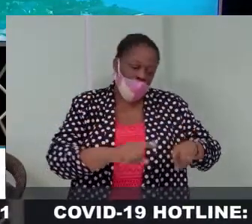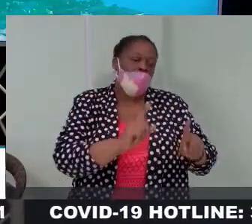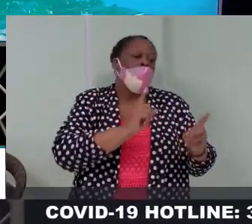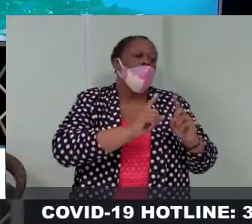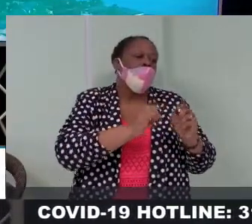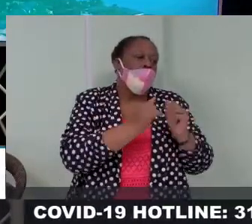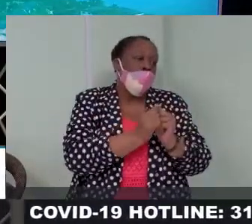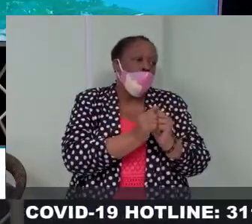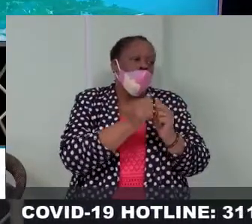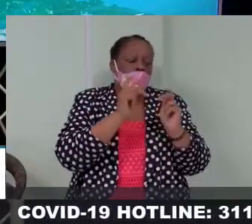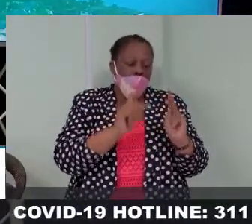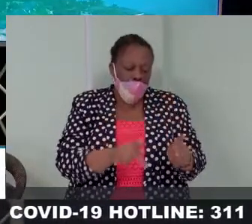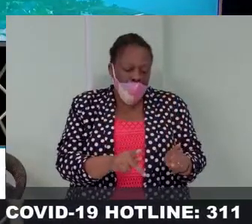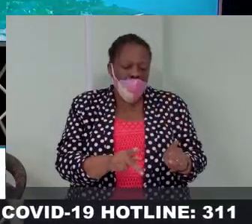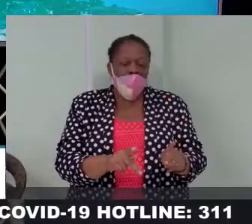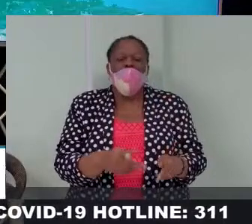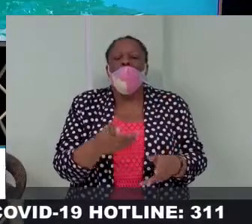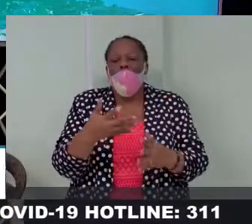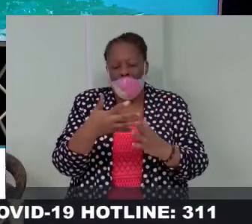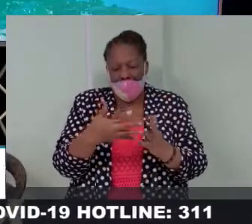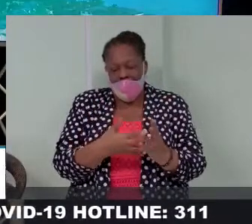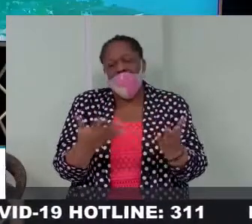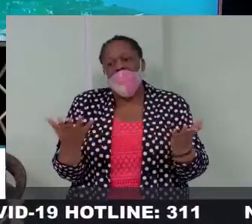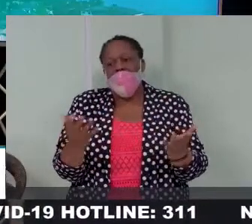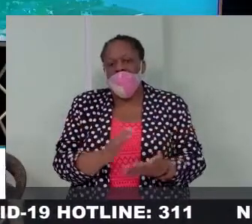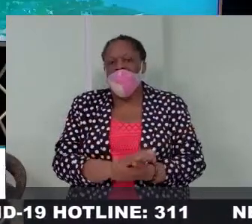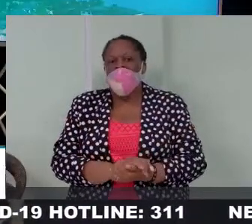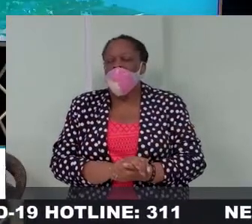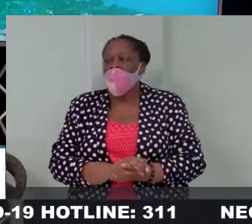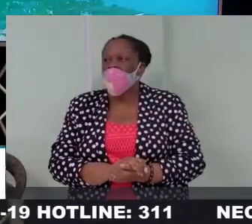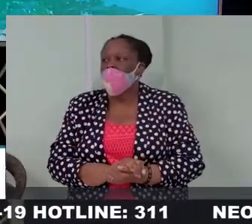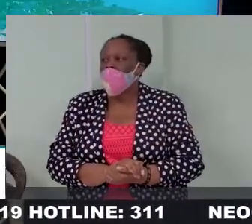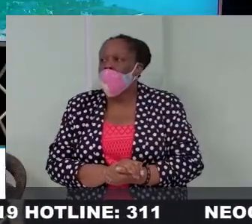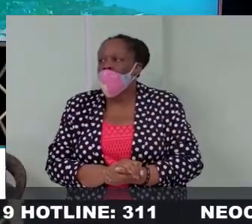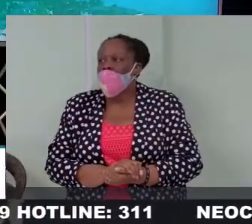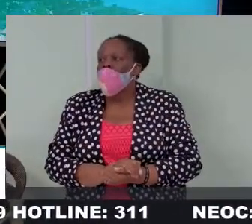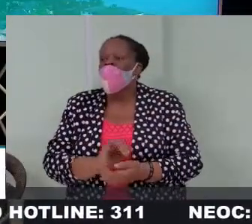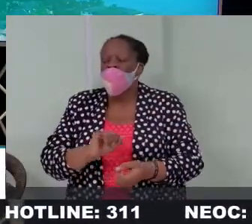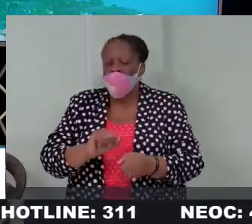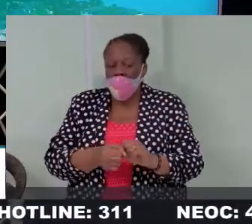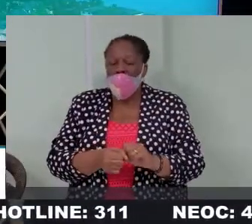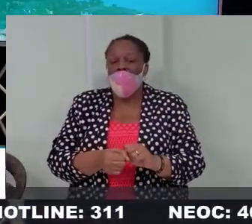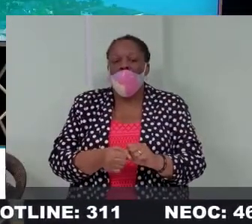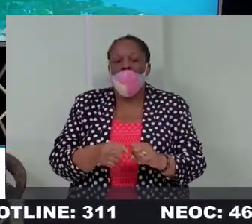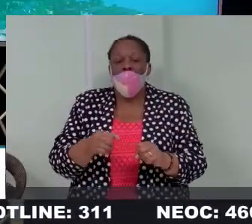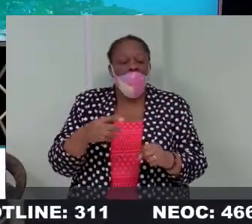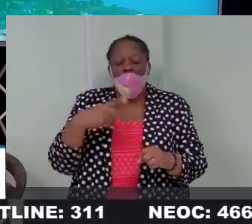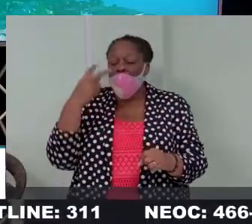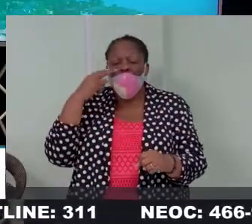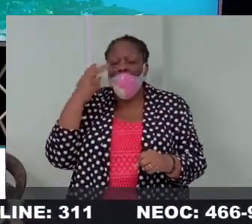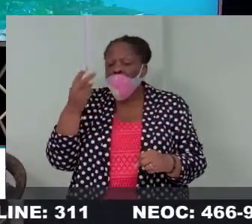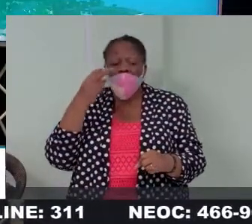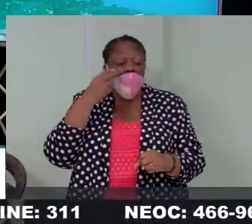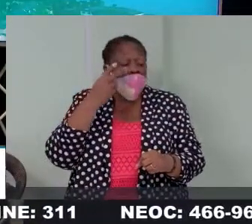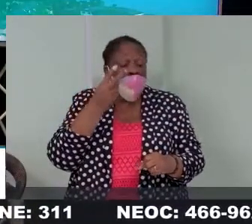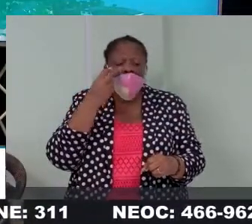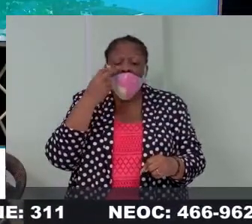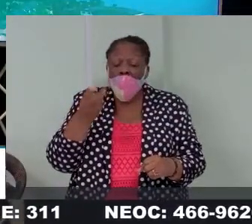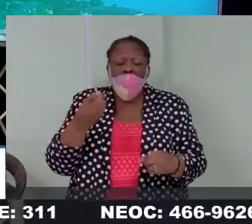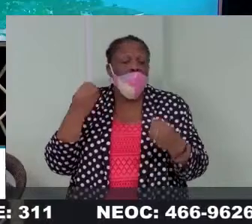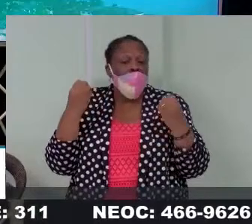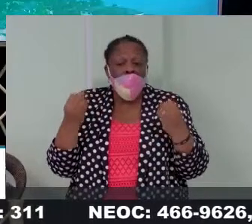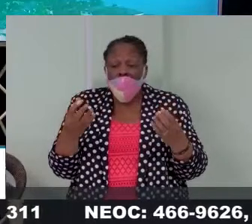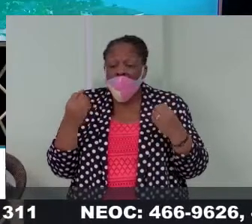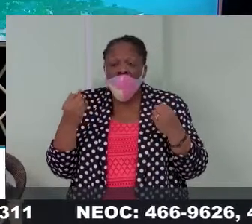And if perchance we realize that there is a breach in the protocol, that frontline